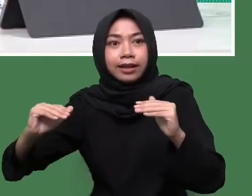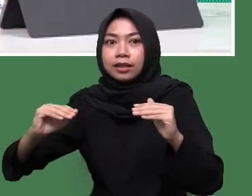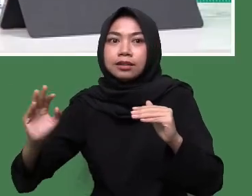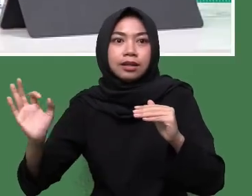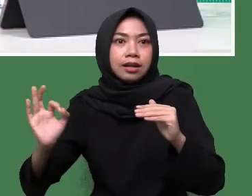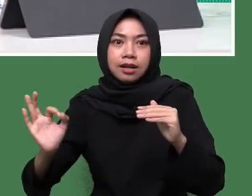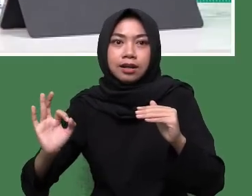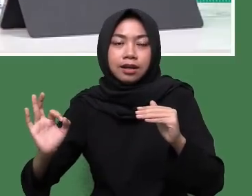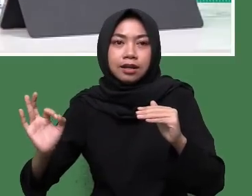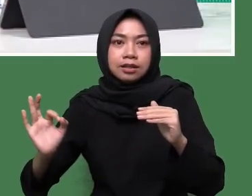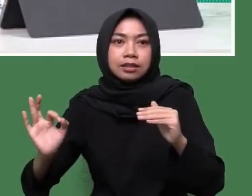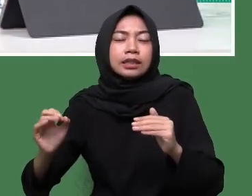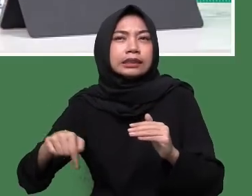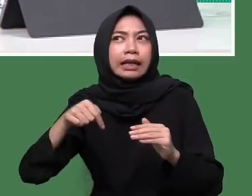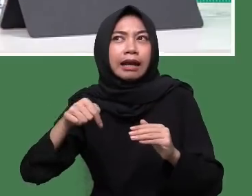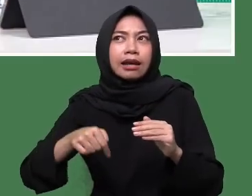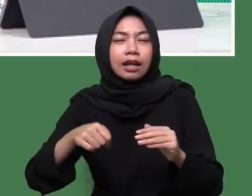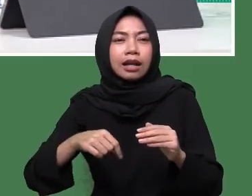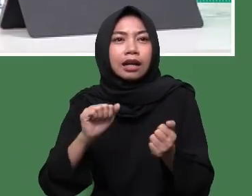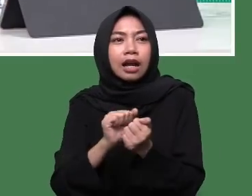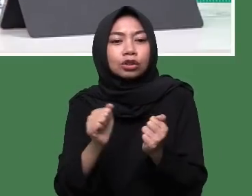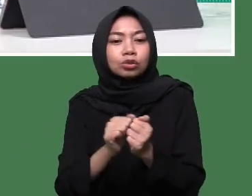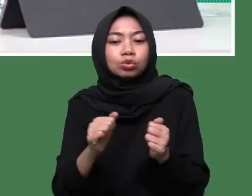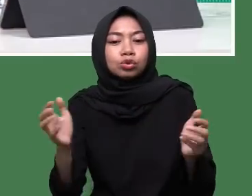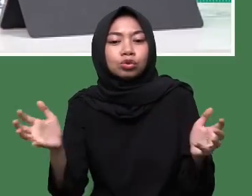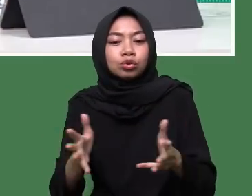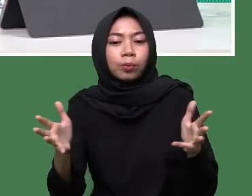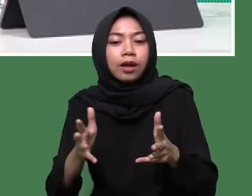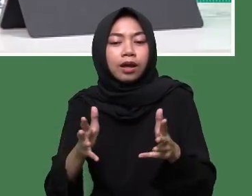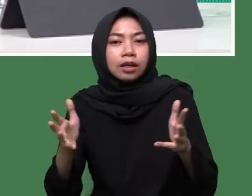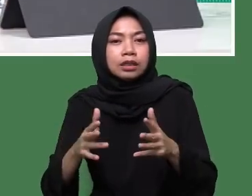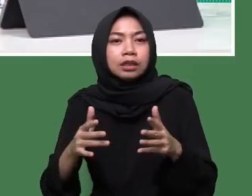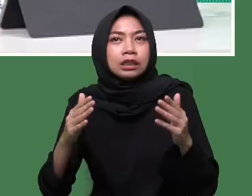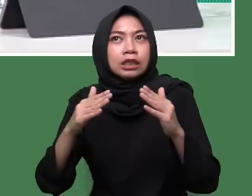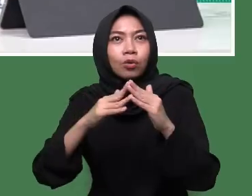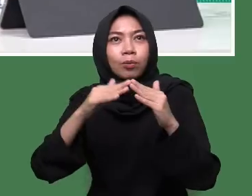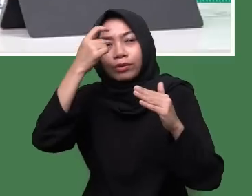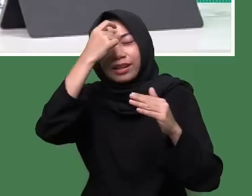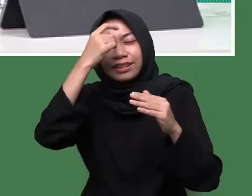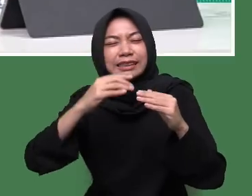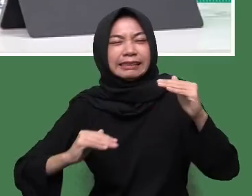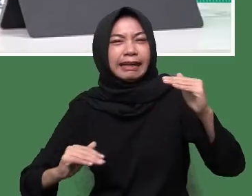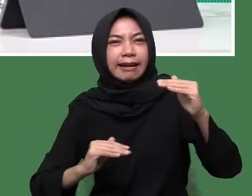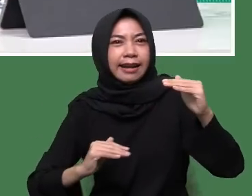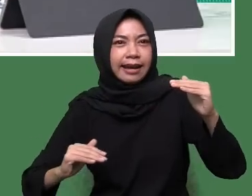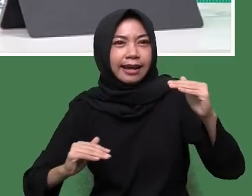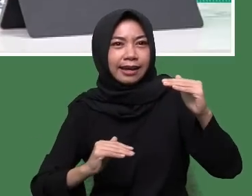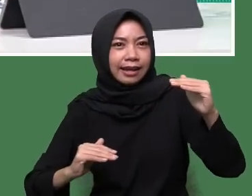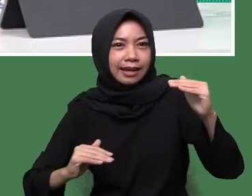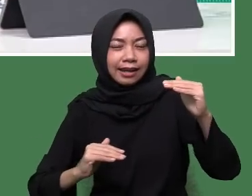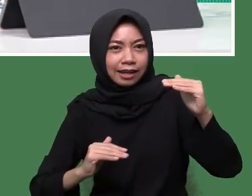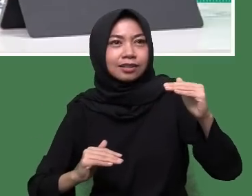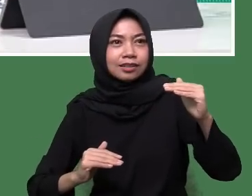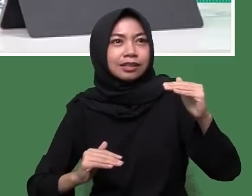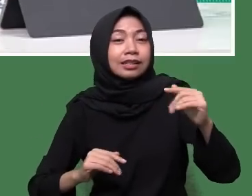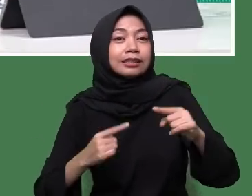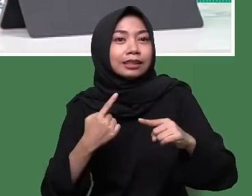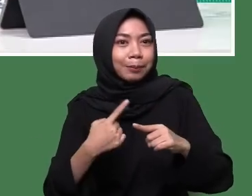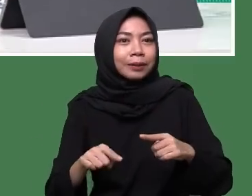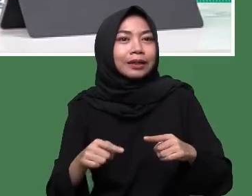the hospitalizations and the fatality rate are under control, still low, but we want to make sure for public